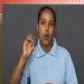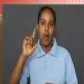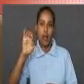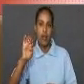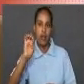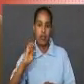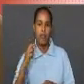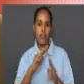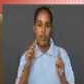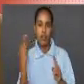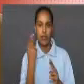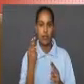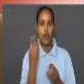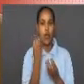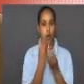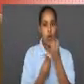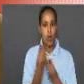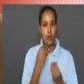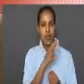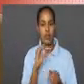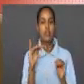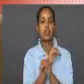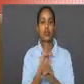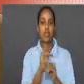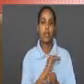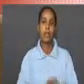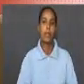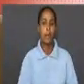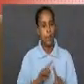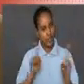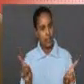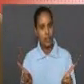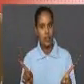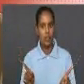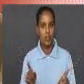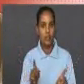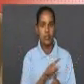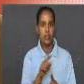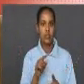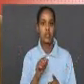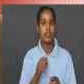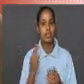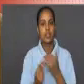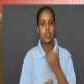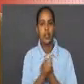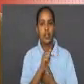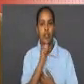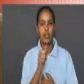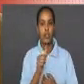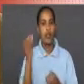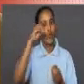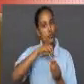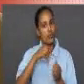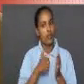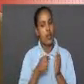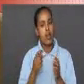very useful for commerce and industry. But their disadvantages can also lead